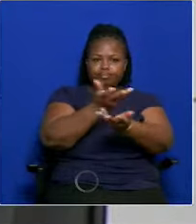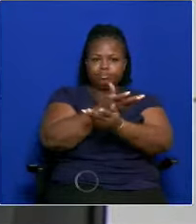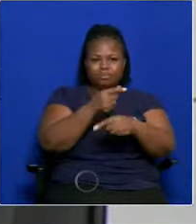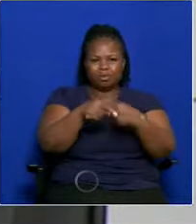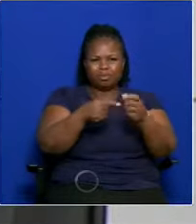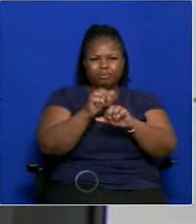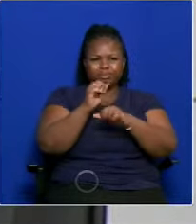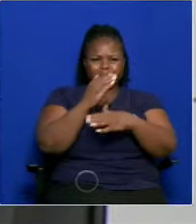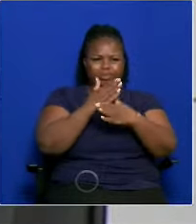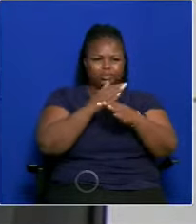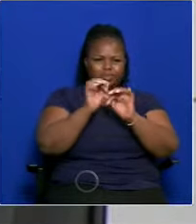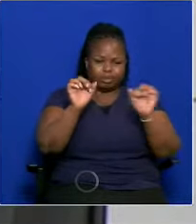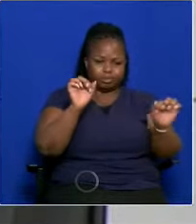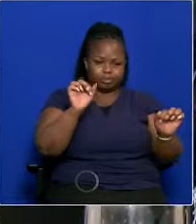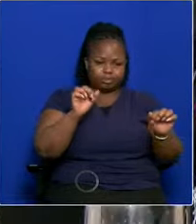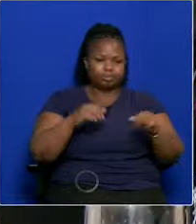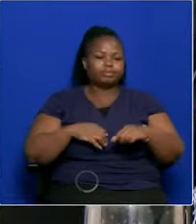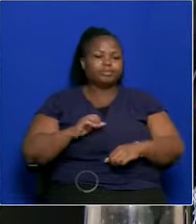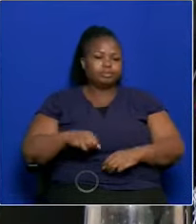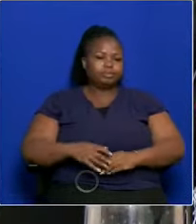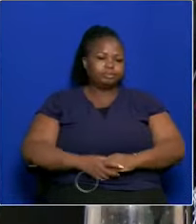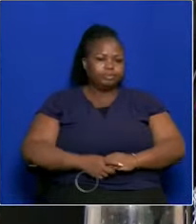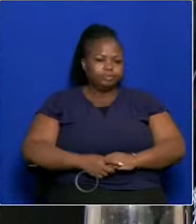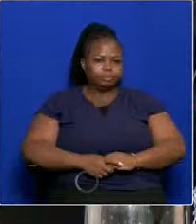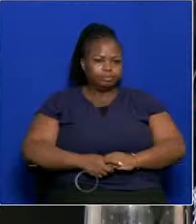things. Yes.